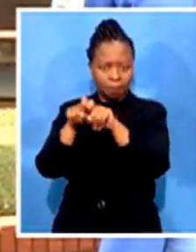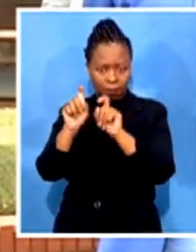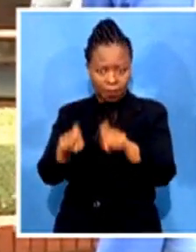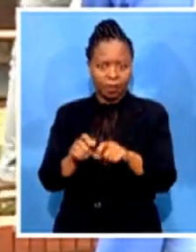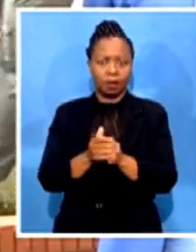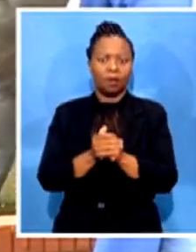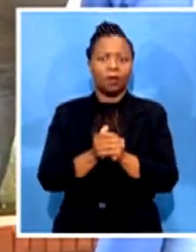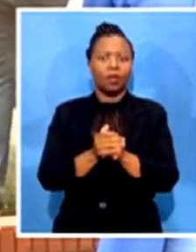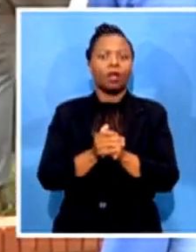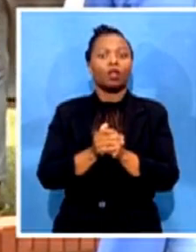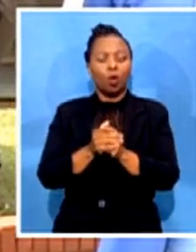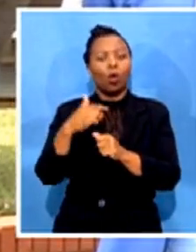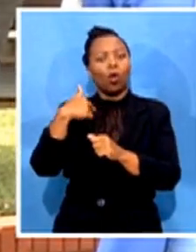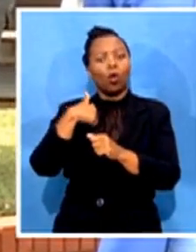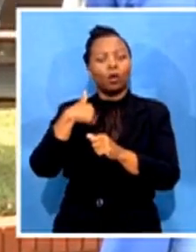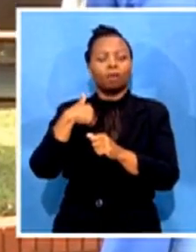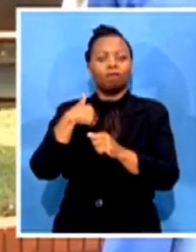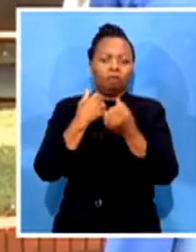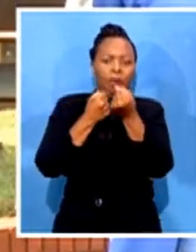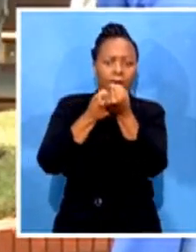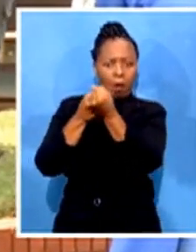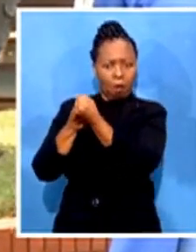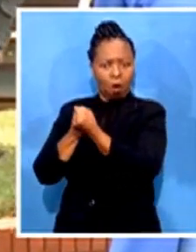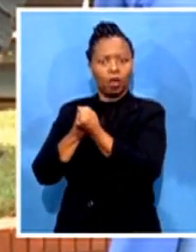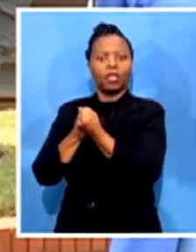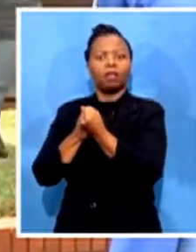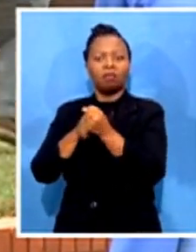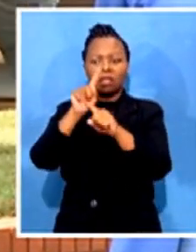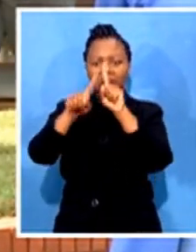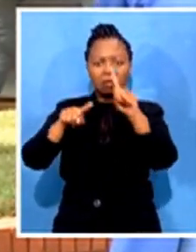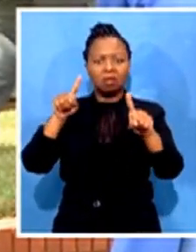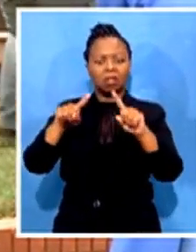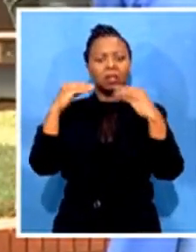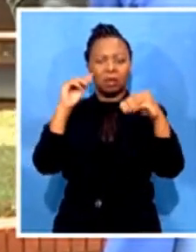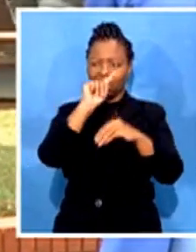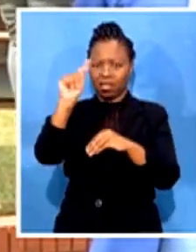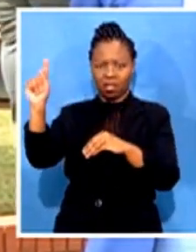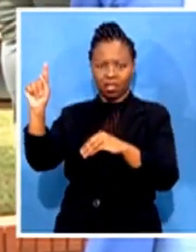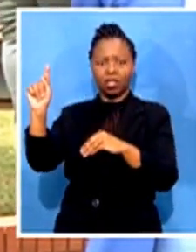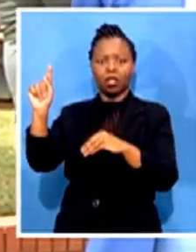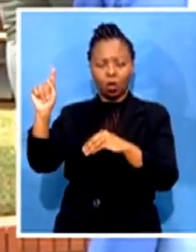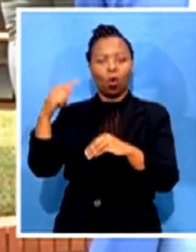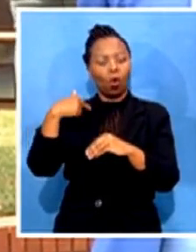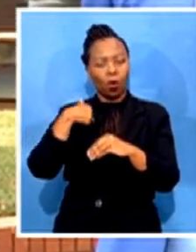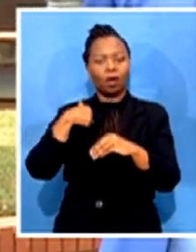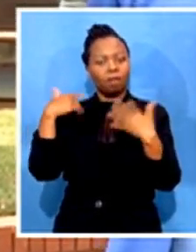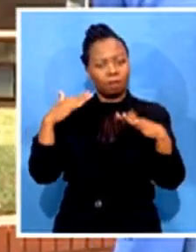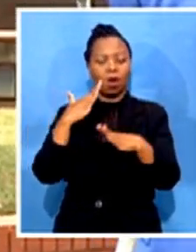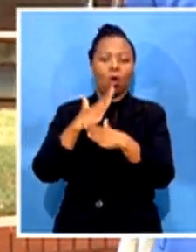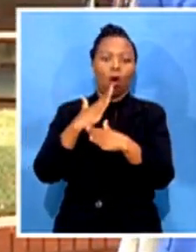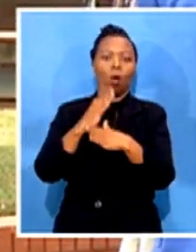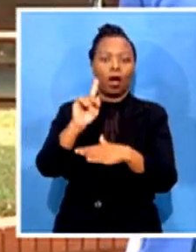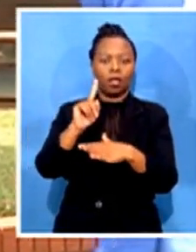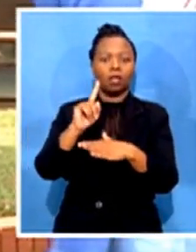industries, but we will equally do all we can to protect the people. Premier, the issue